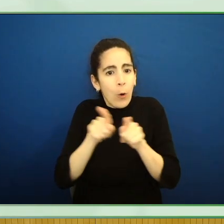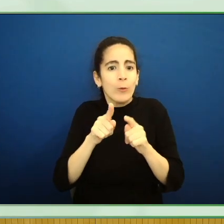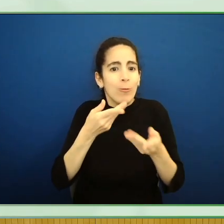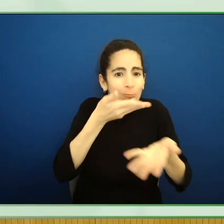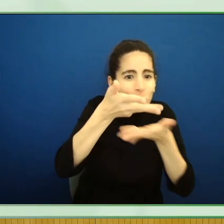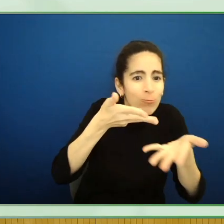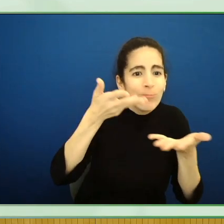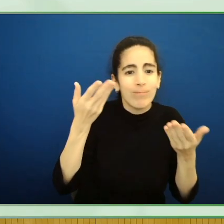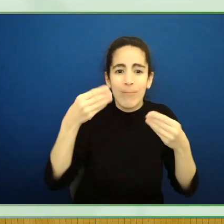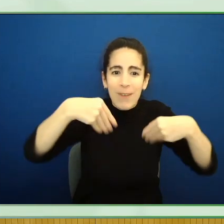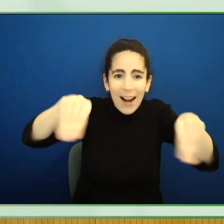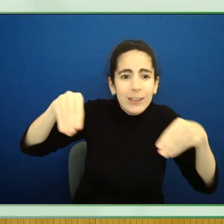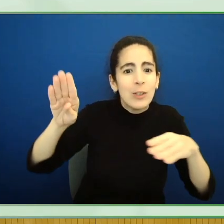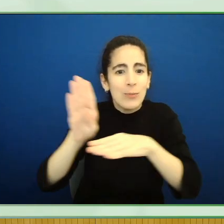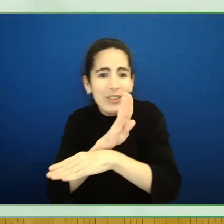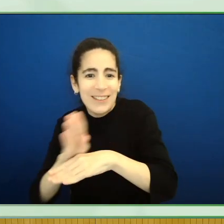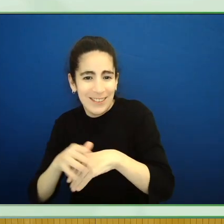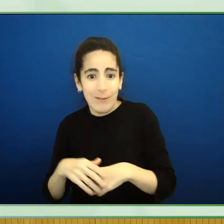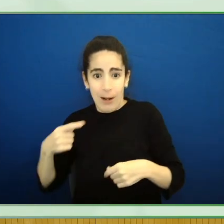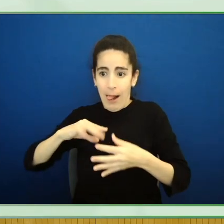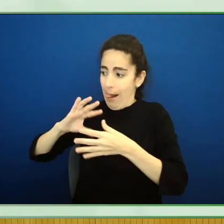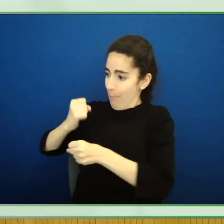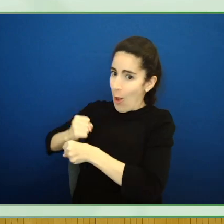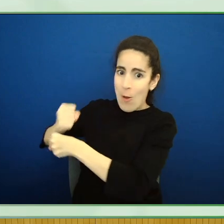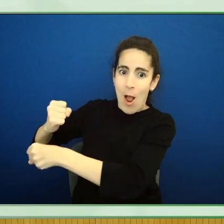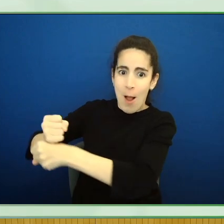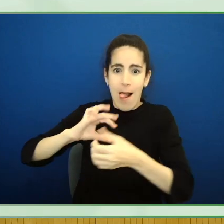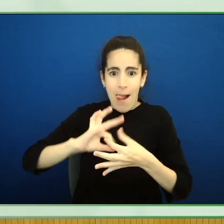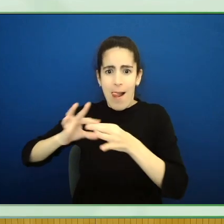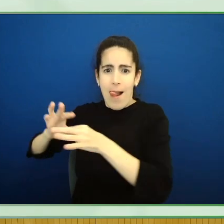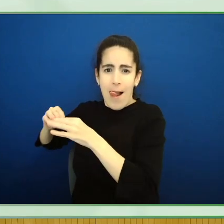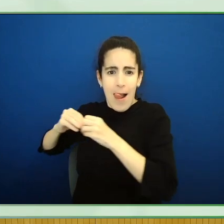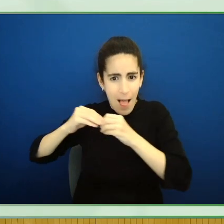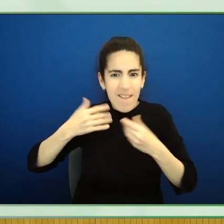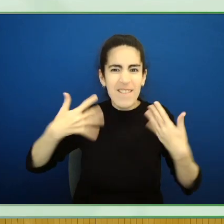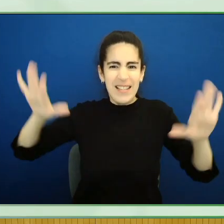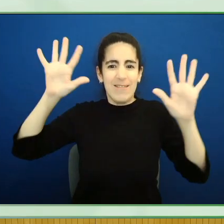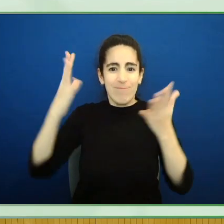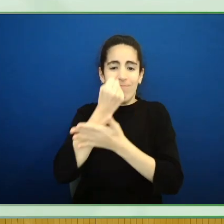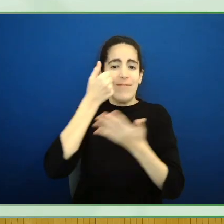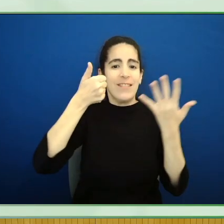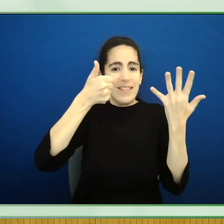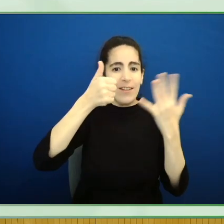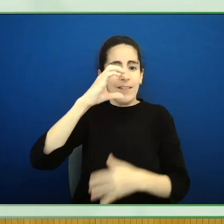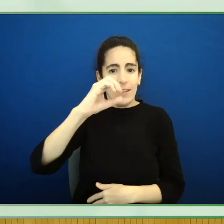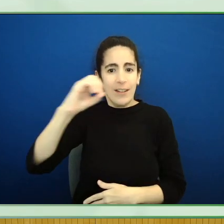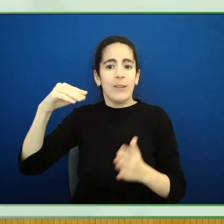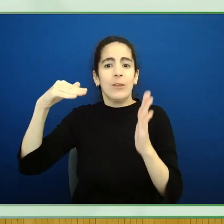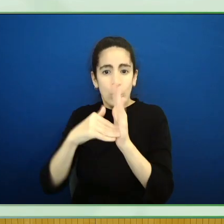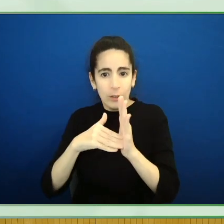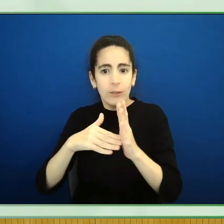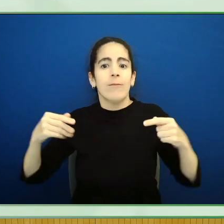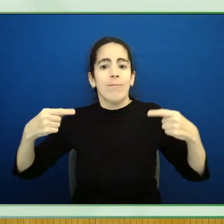different countries. We've trained over 1,000 wheelchair providers, and we've got an extensive experience in both nonprofit,